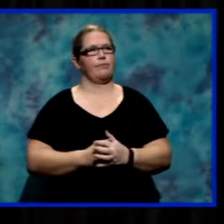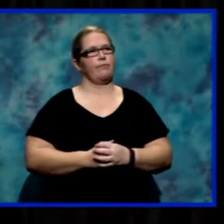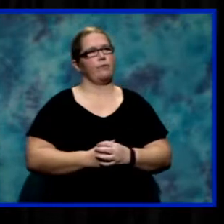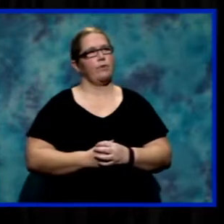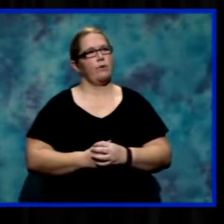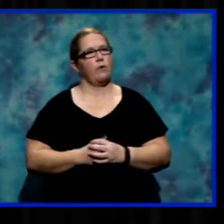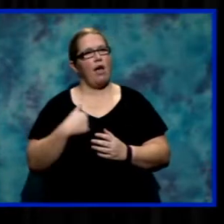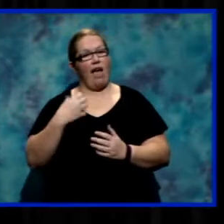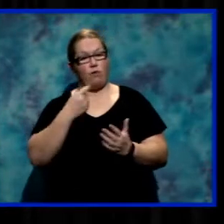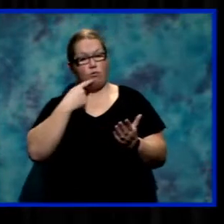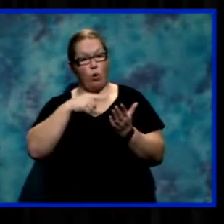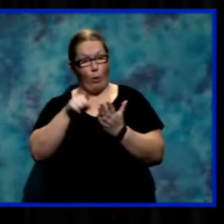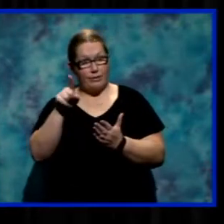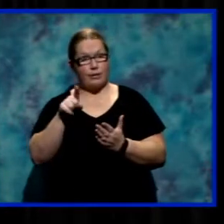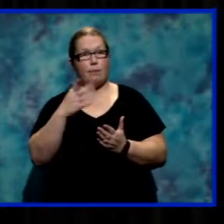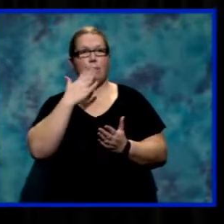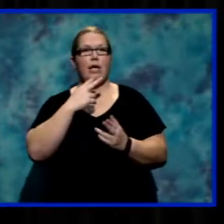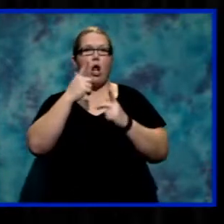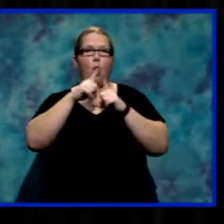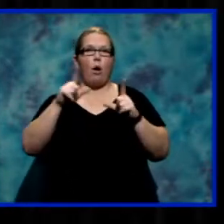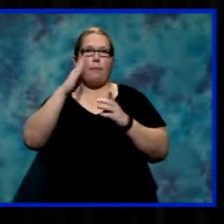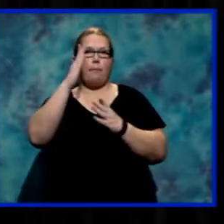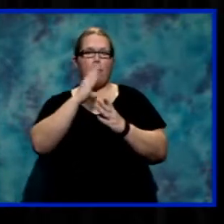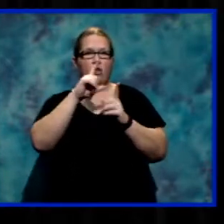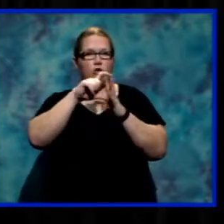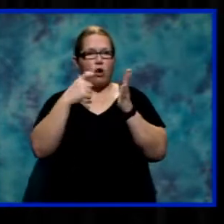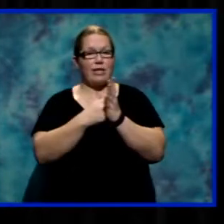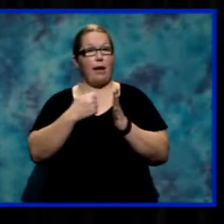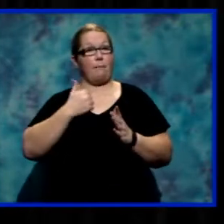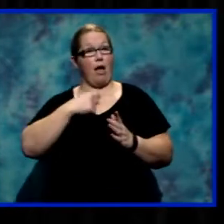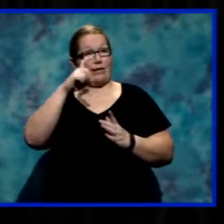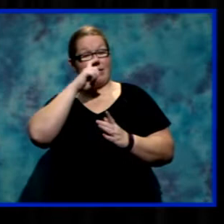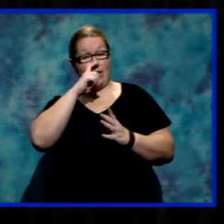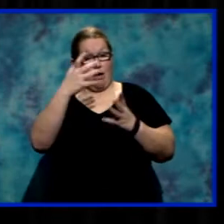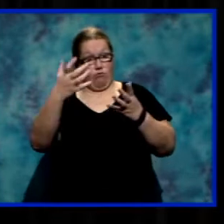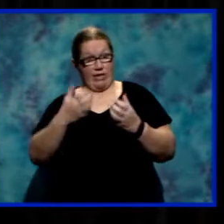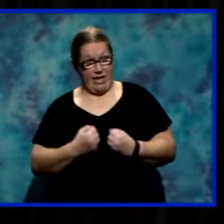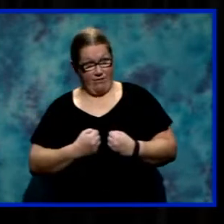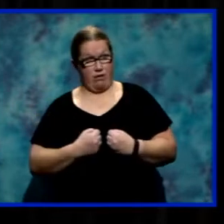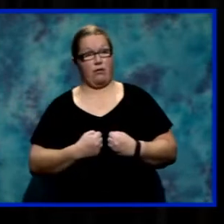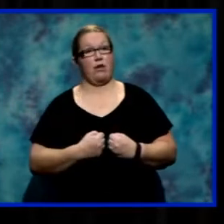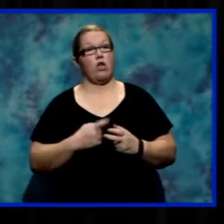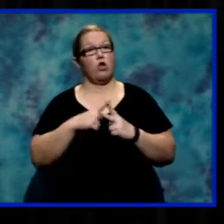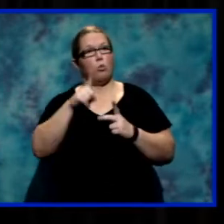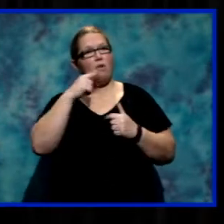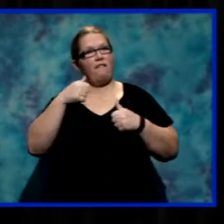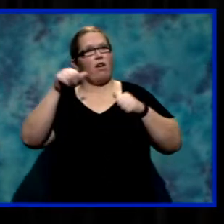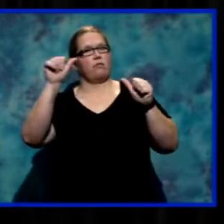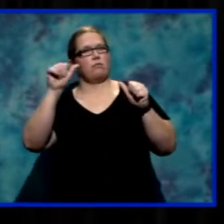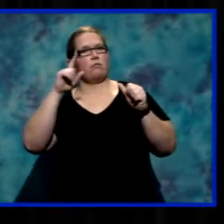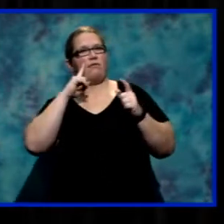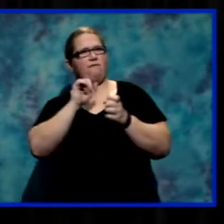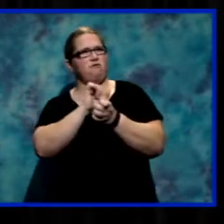We have a request here that the Lord please bless the doctor and the medical treatment that my sister is receiving so that she can be finally free from